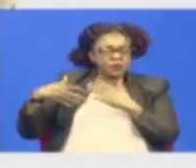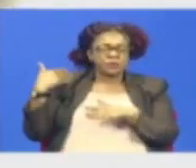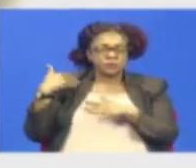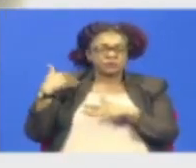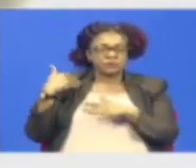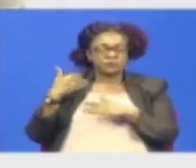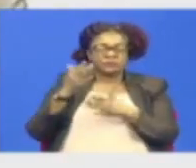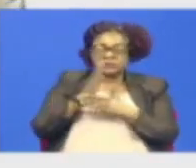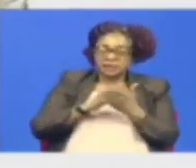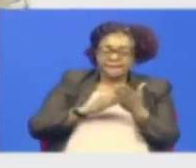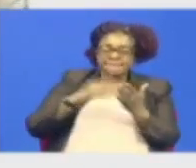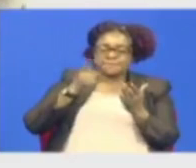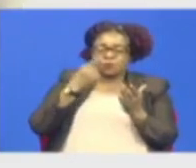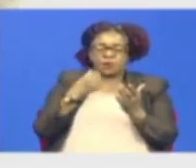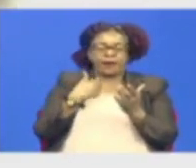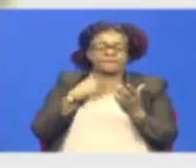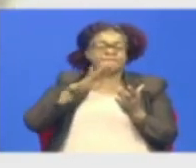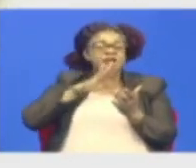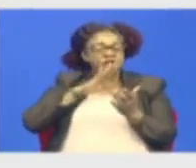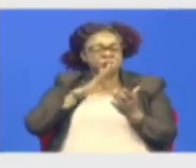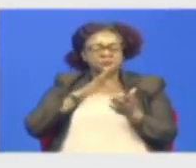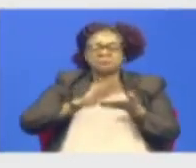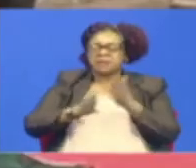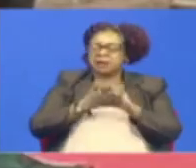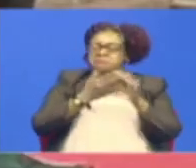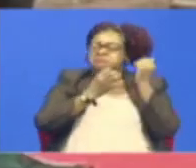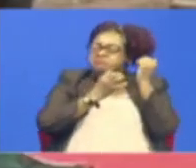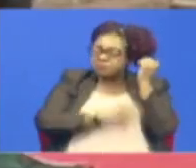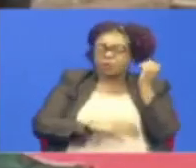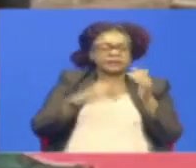wenye wamepata msiba wanakuwa maskini zaidi.